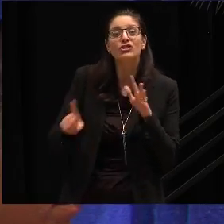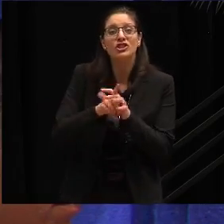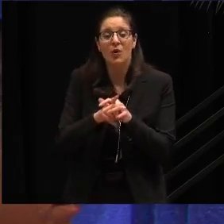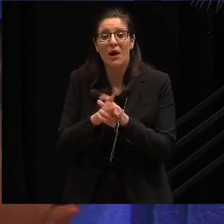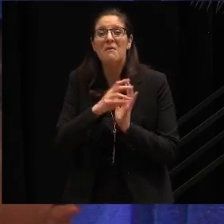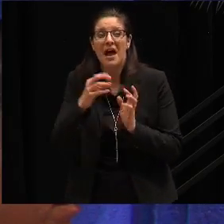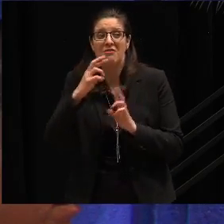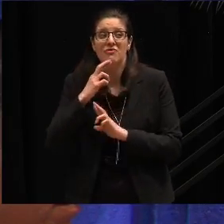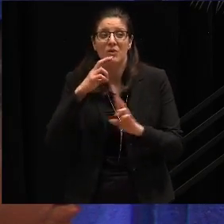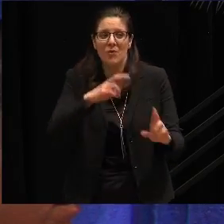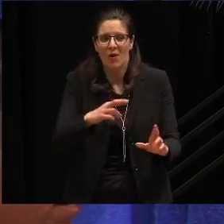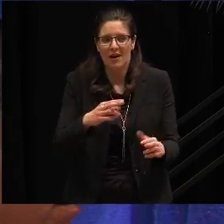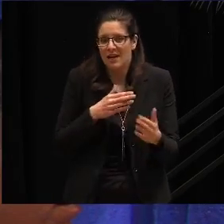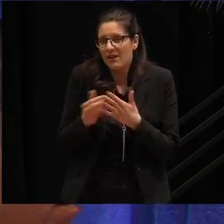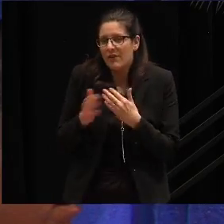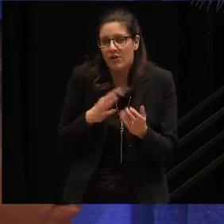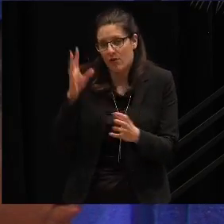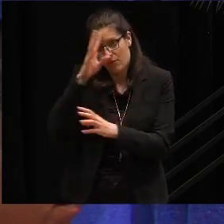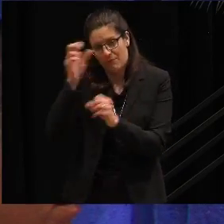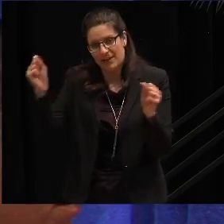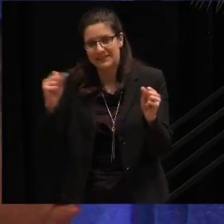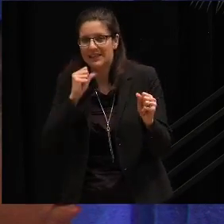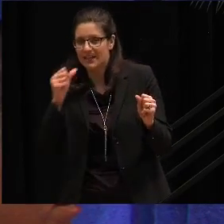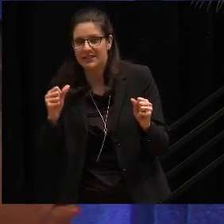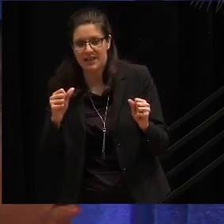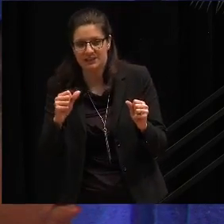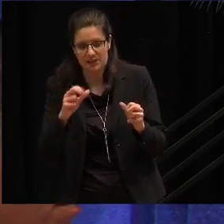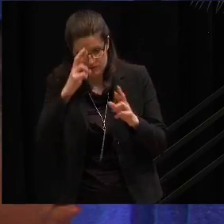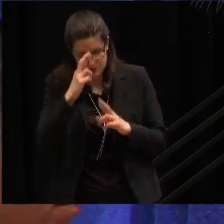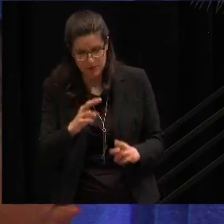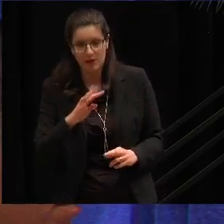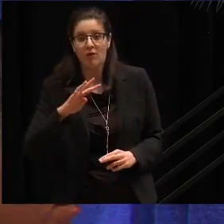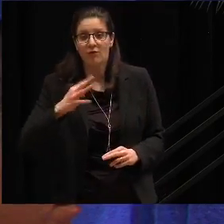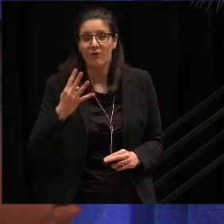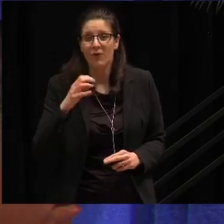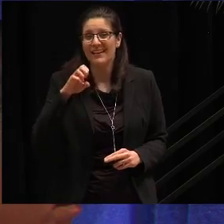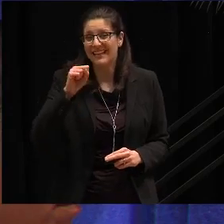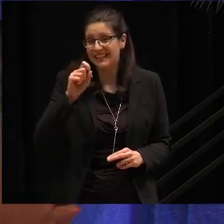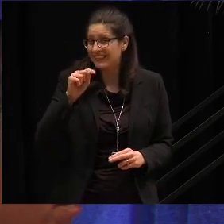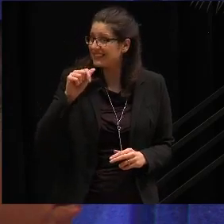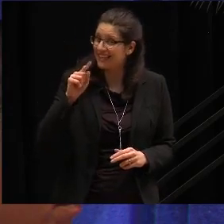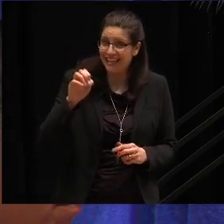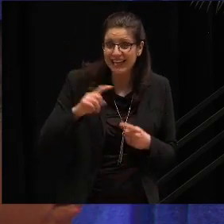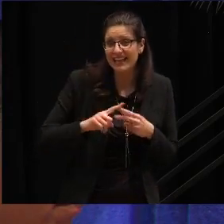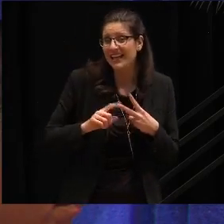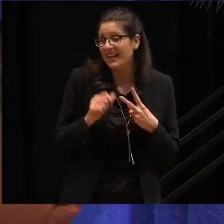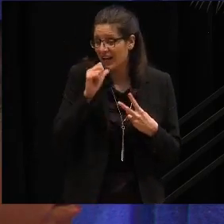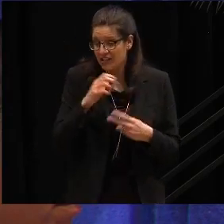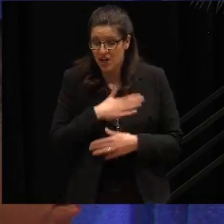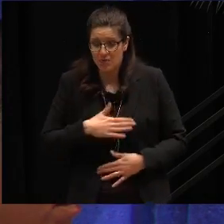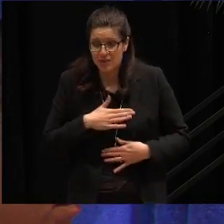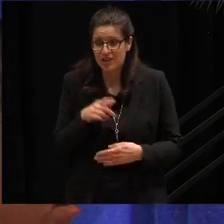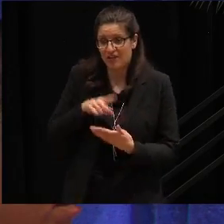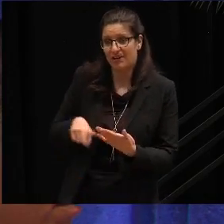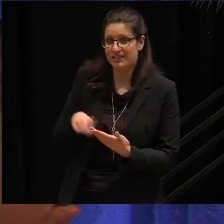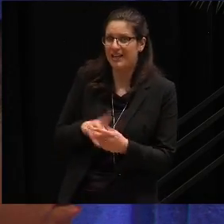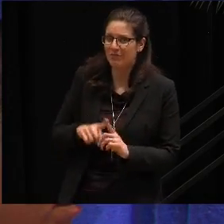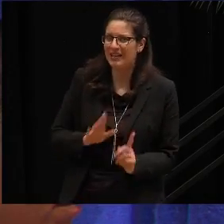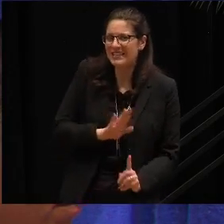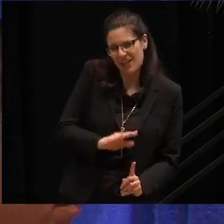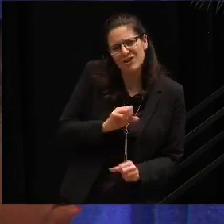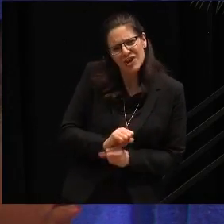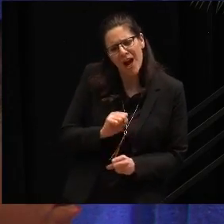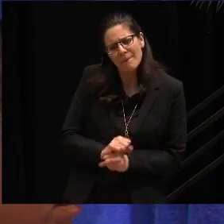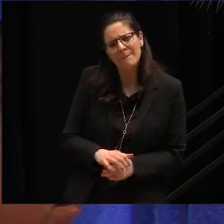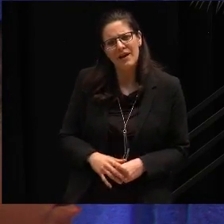this president doesn't respect the Fourth Estate, doesn't appreciate being criticized, even if it's their job.